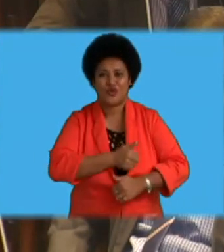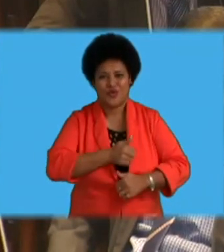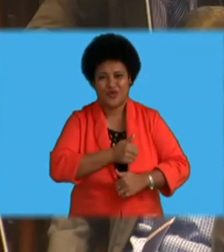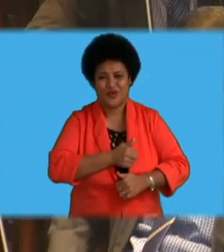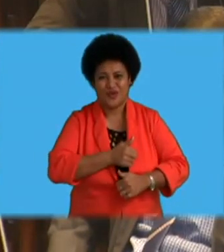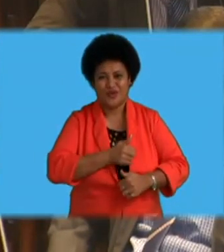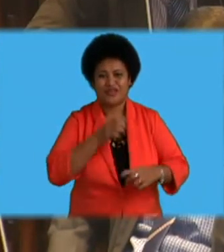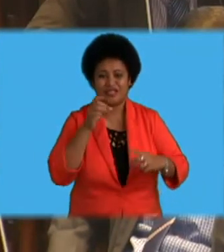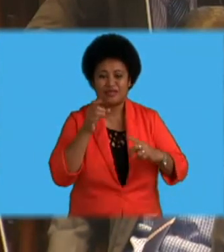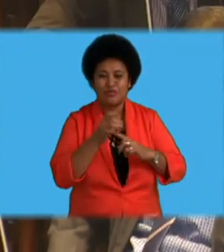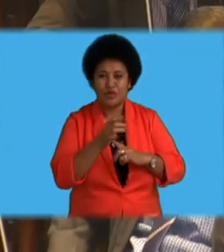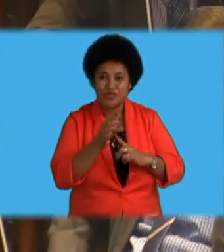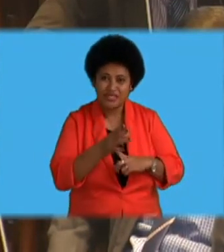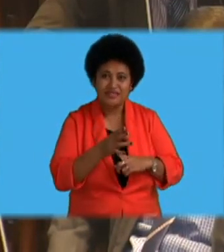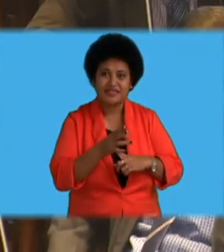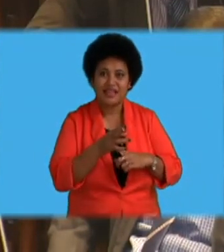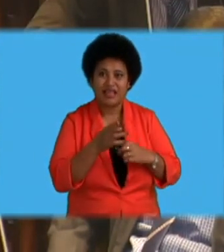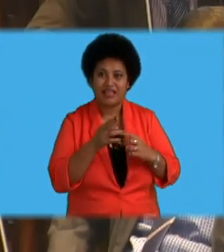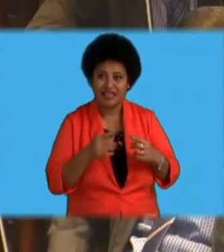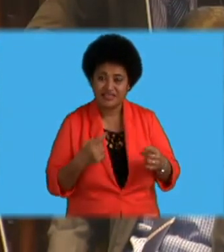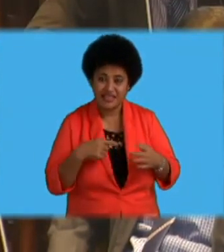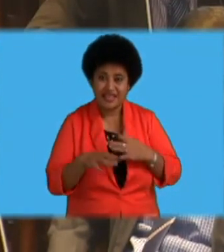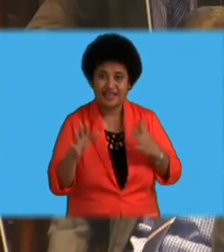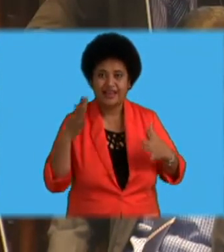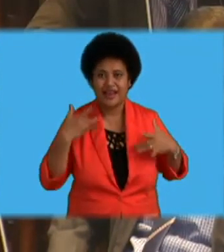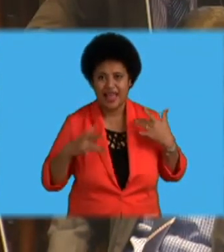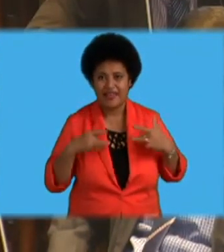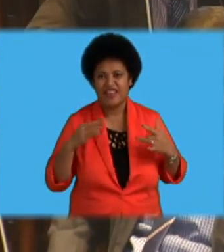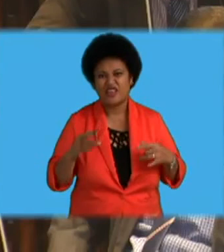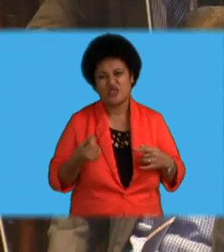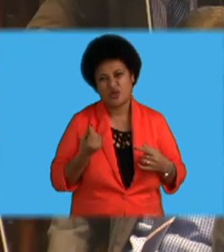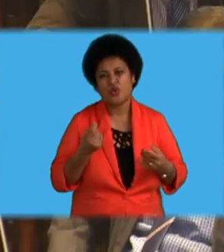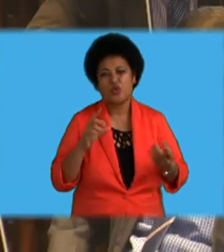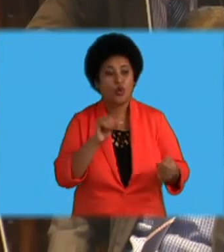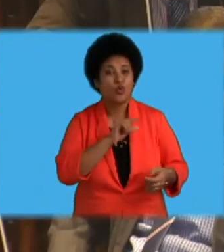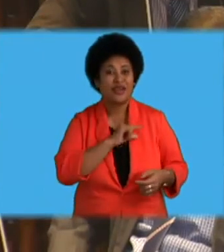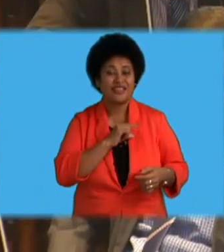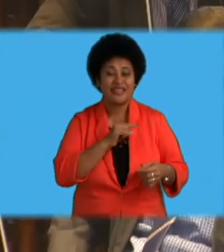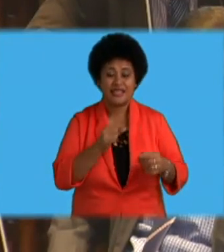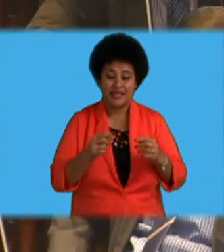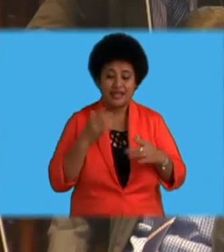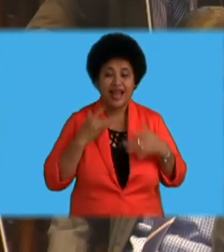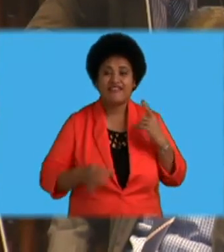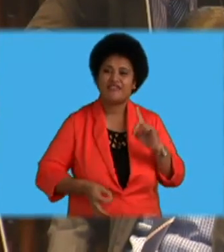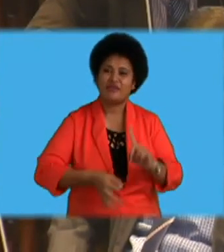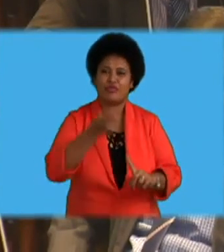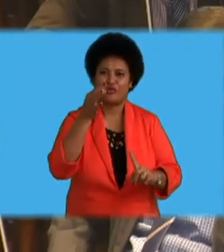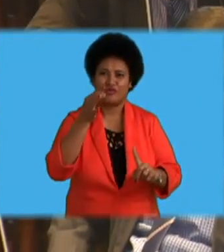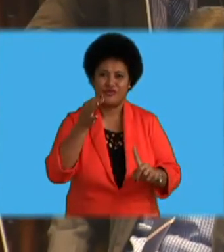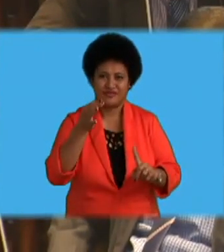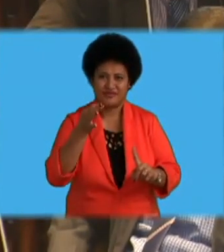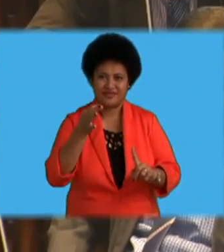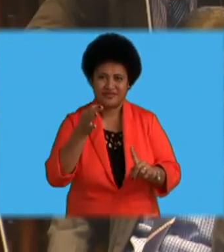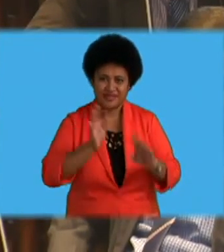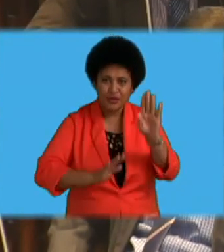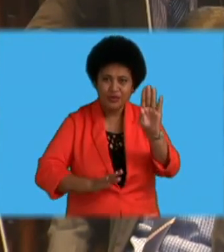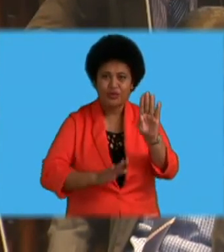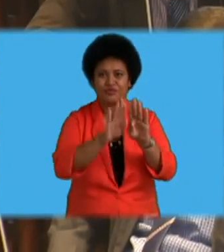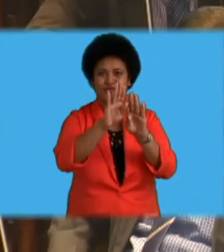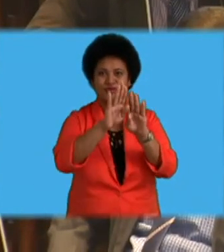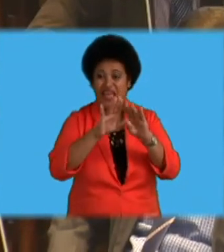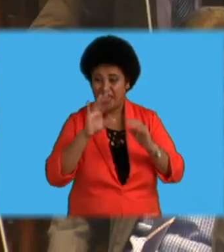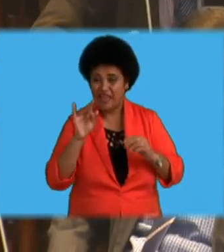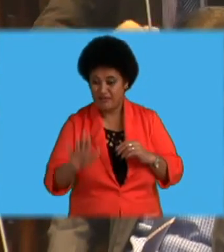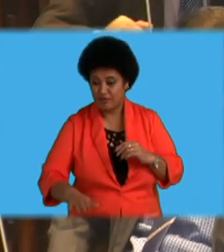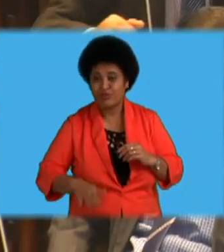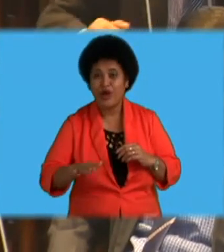and facilities in their life so that their quality of life will be enhanced. Honorable Deputy Speaker, of course, the